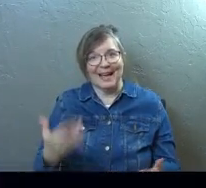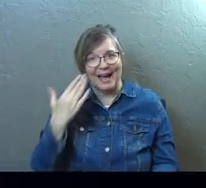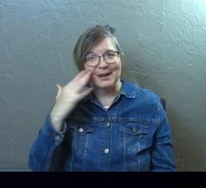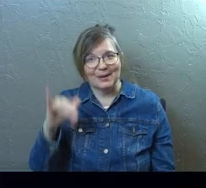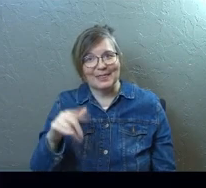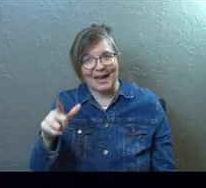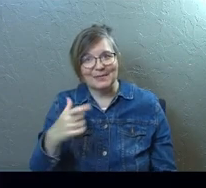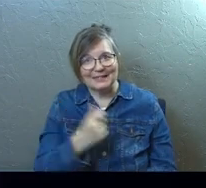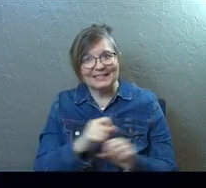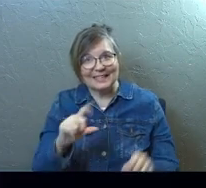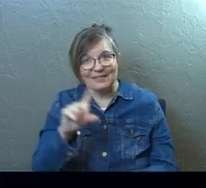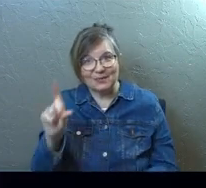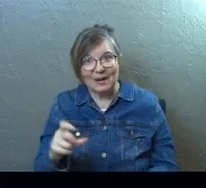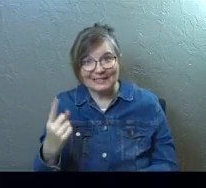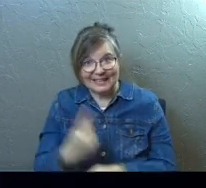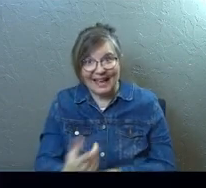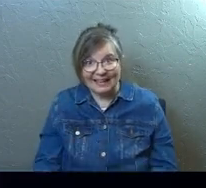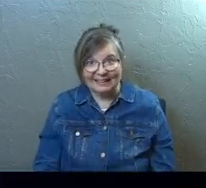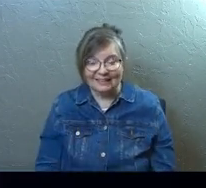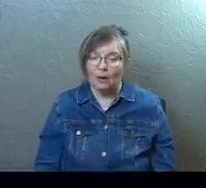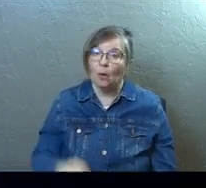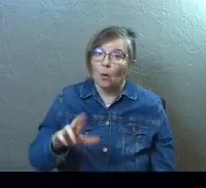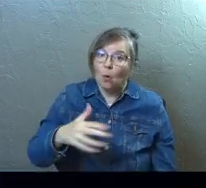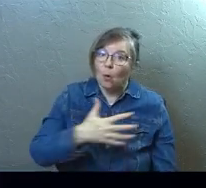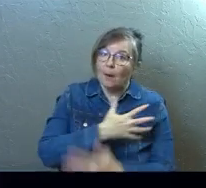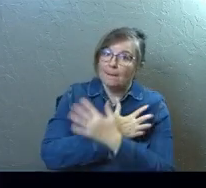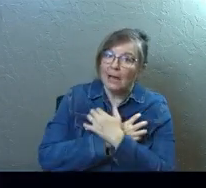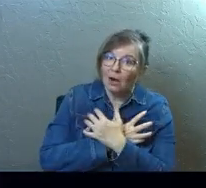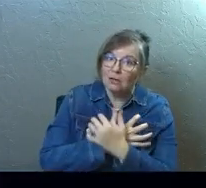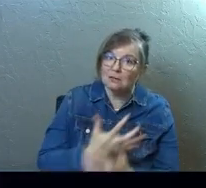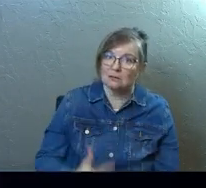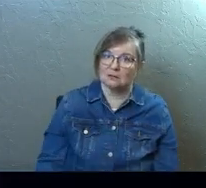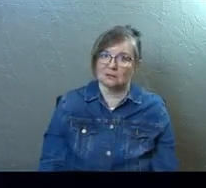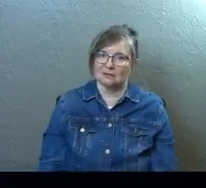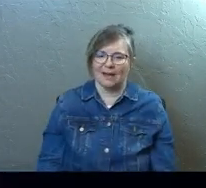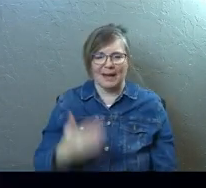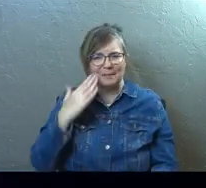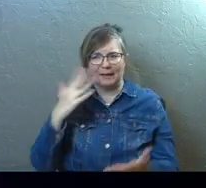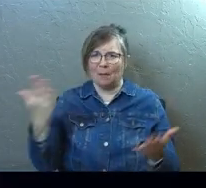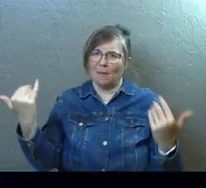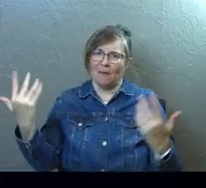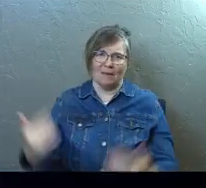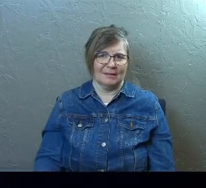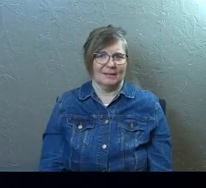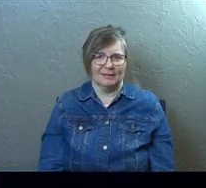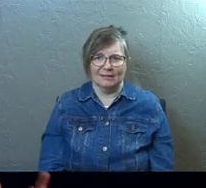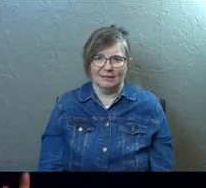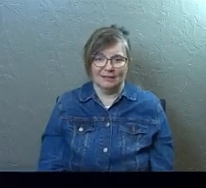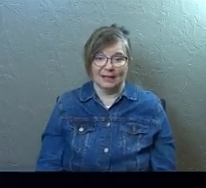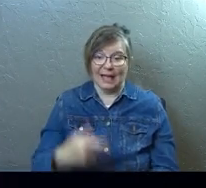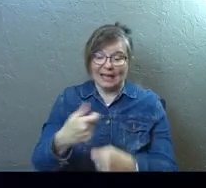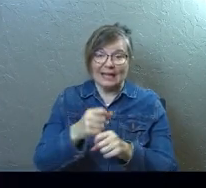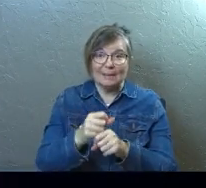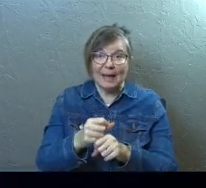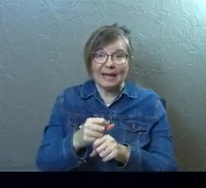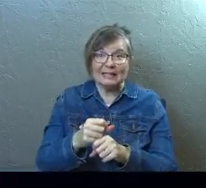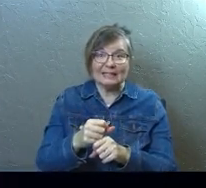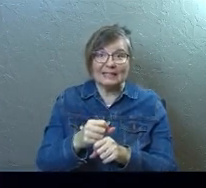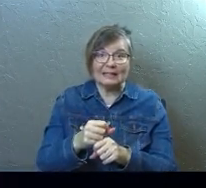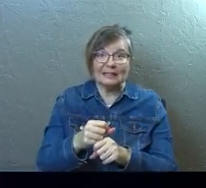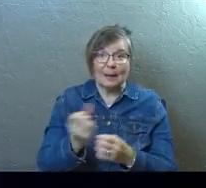I knew that was a safe question today. Or bears. I mean, come on. And he makes it